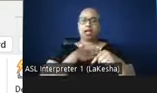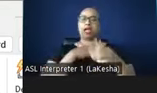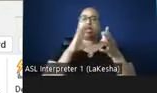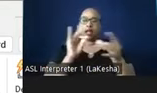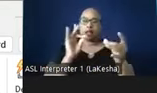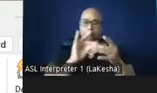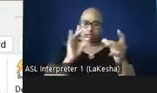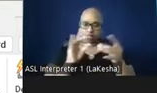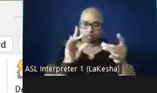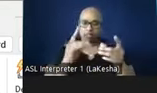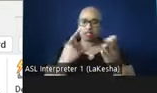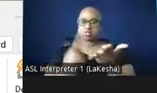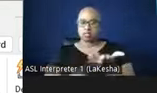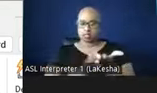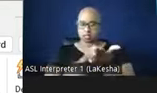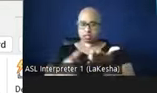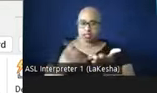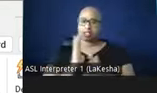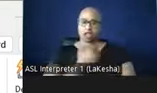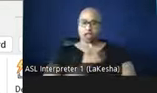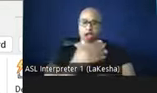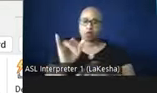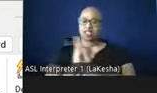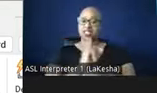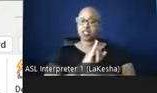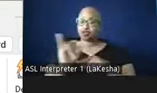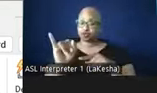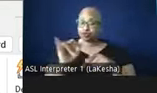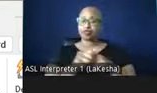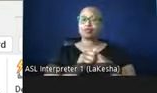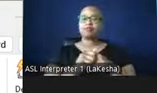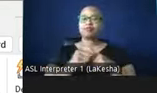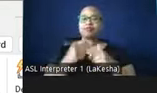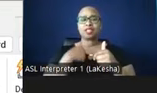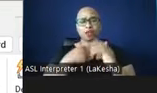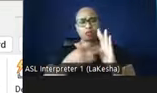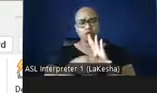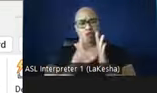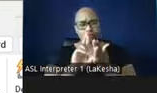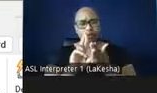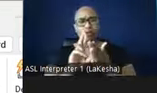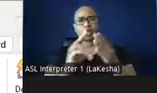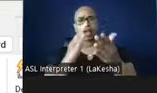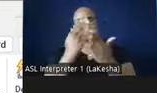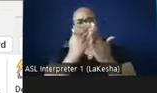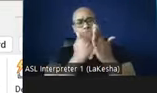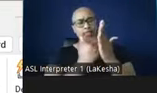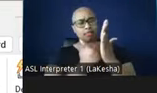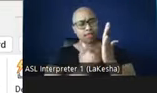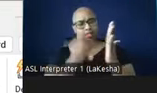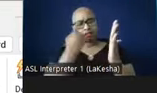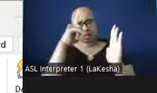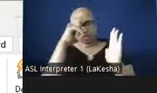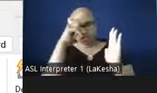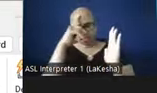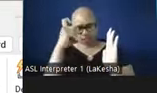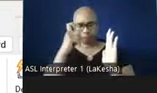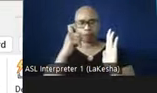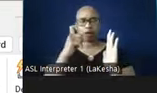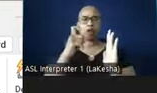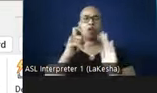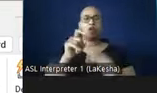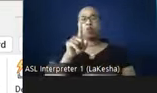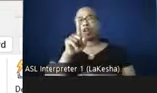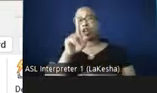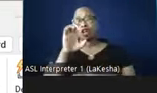interns. And as I was reviewing our entire list of interns for the summer, all 100 plus